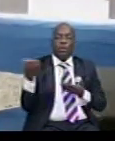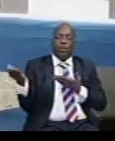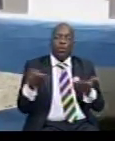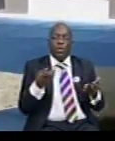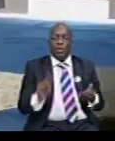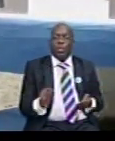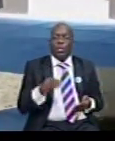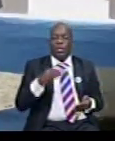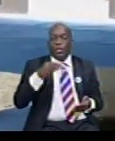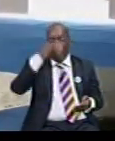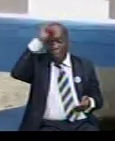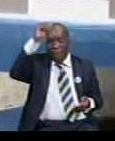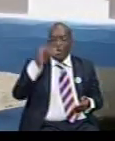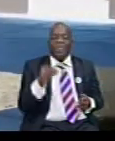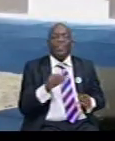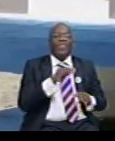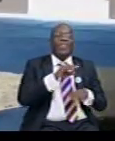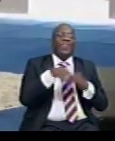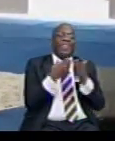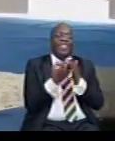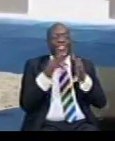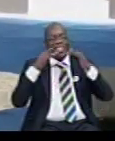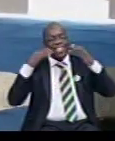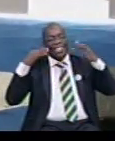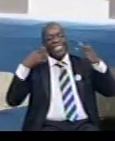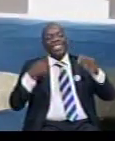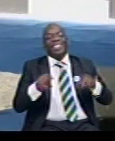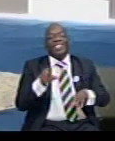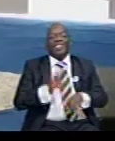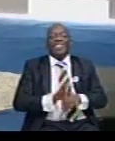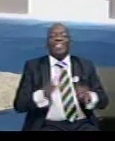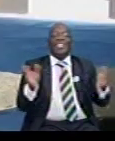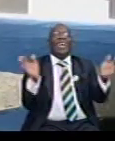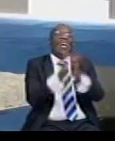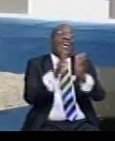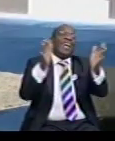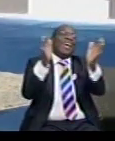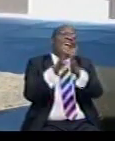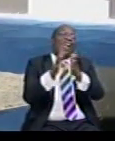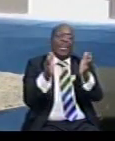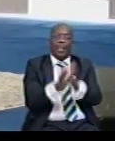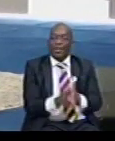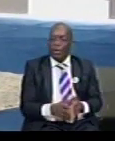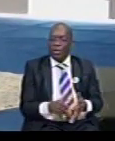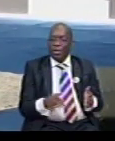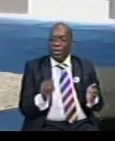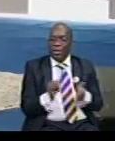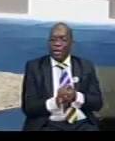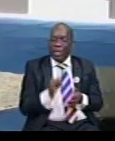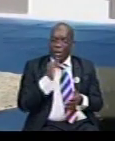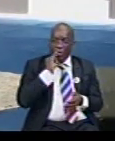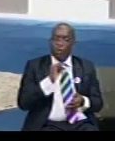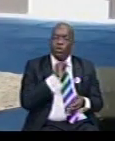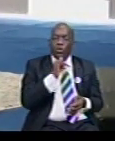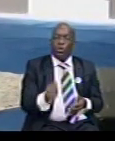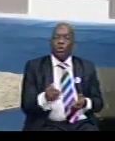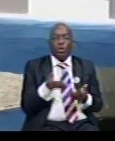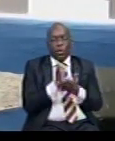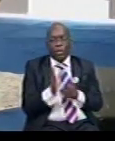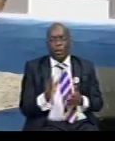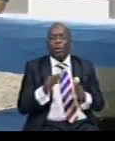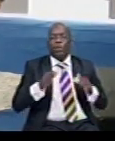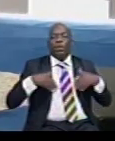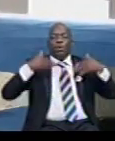all smiling, and the church is clapping. That's not the word. Confess your